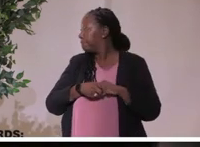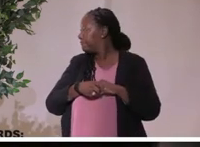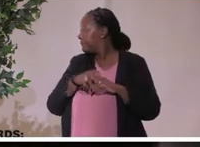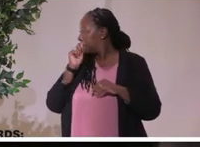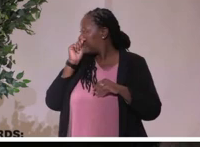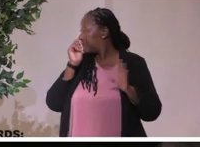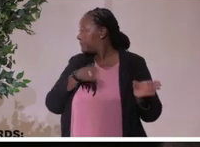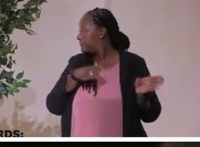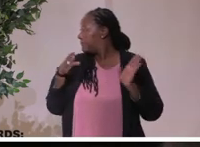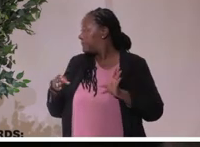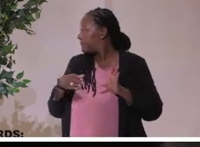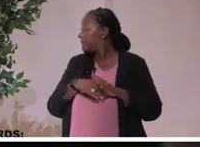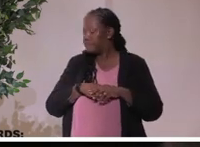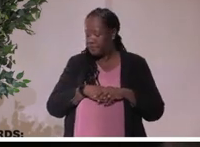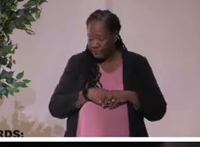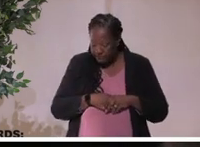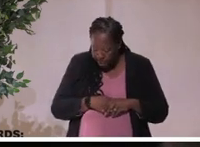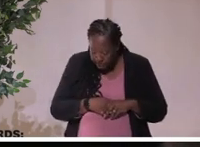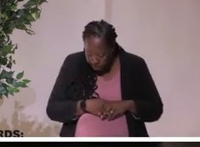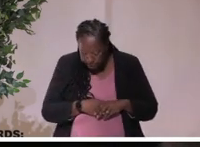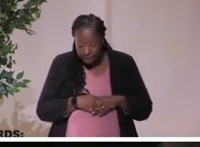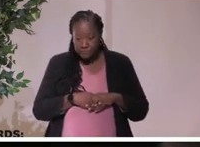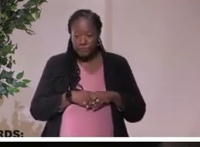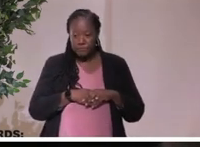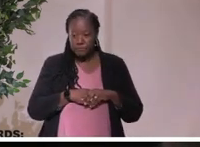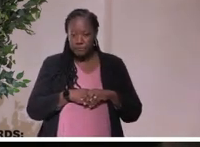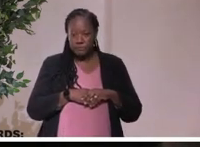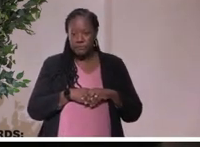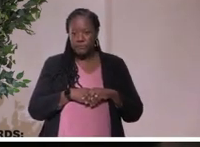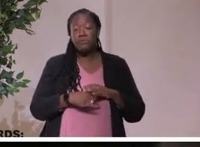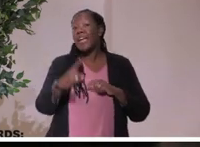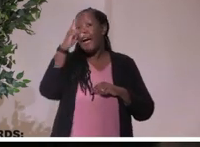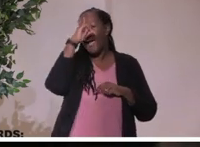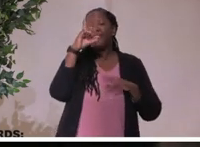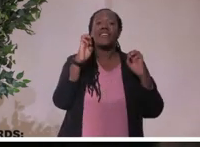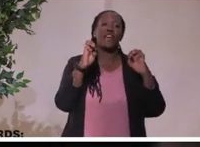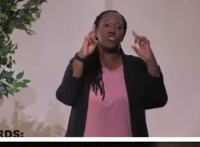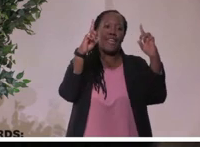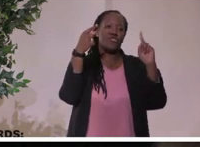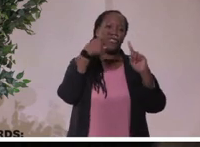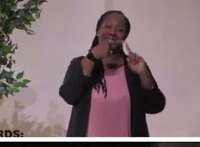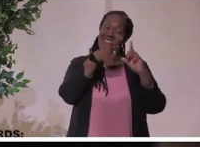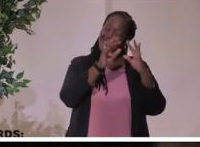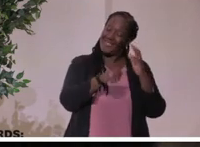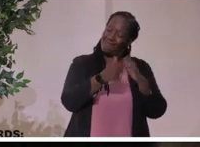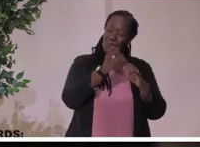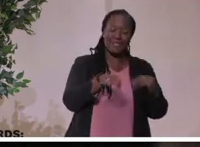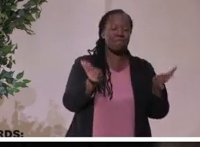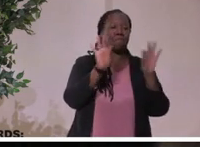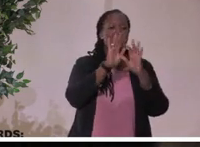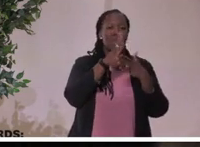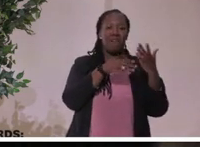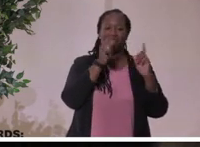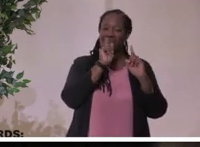Yeah, I think it's I think education is the most important part of this, and because I